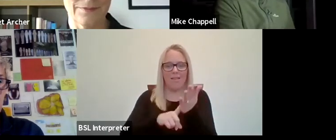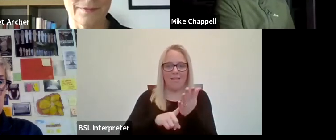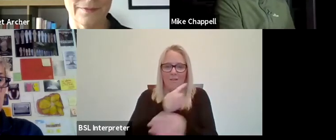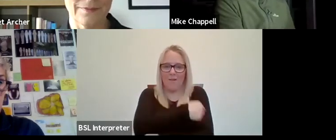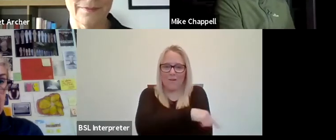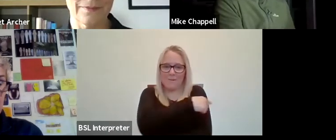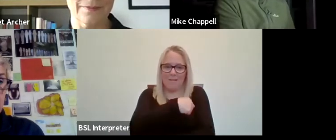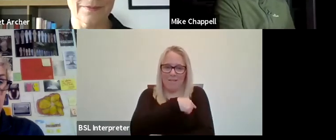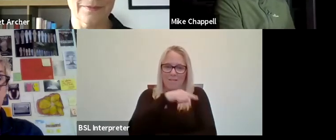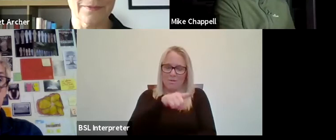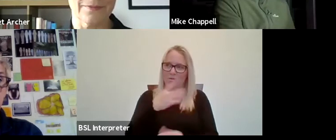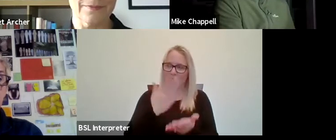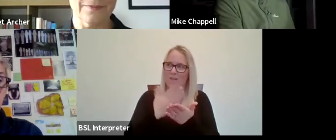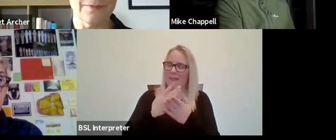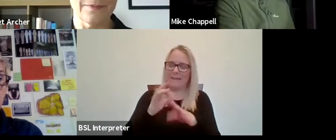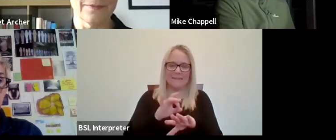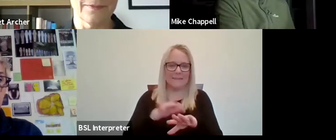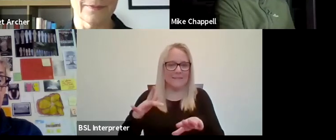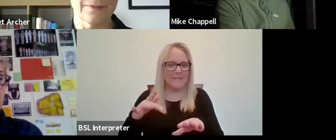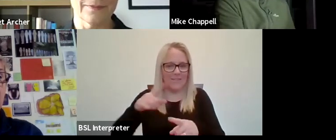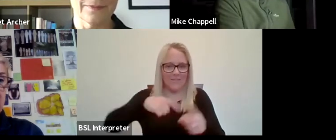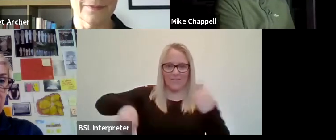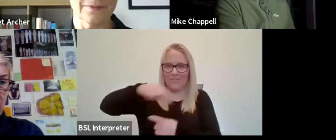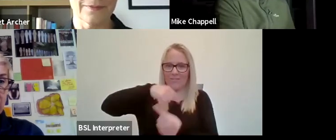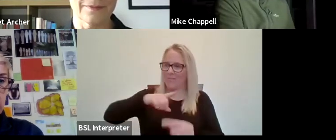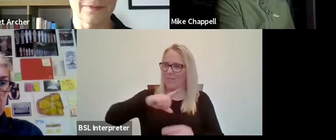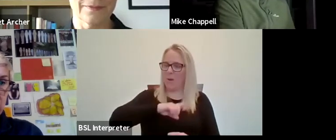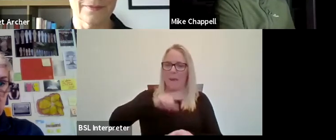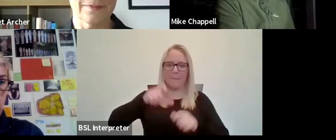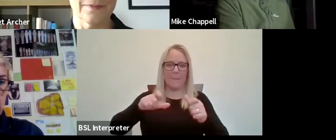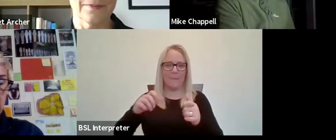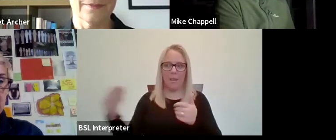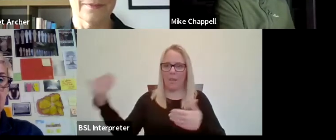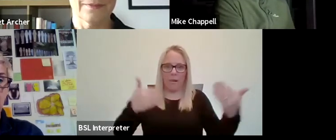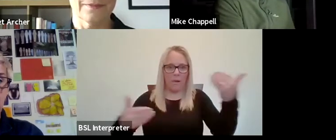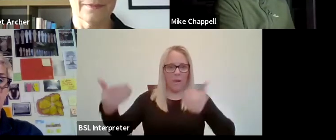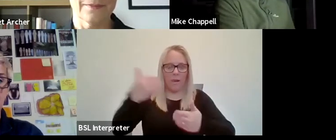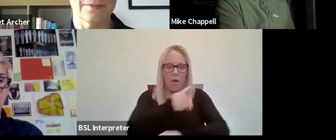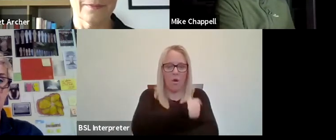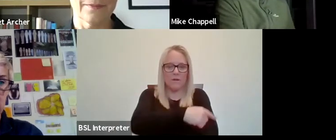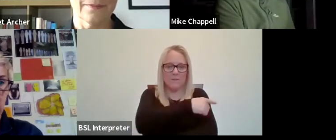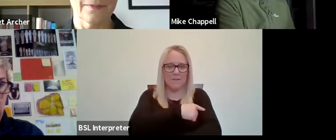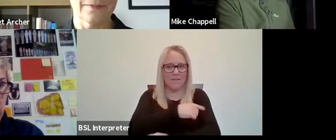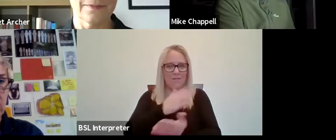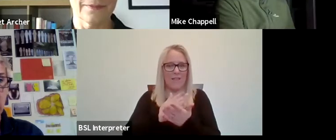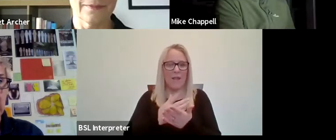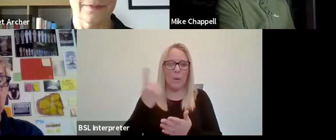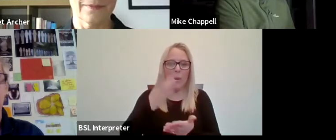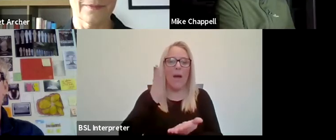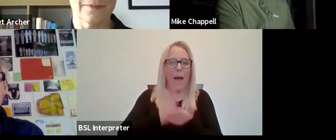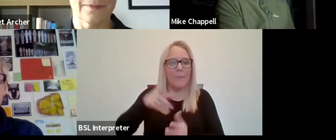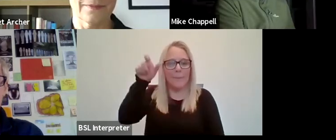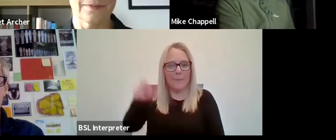to the space as well, in that the vast majority of the people who go there are either patients or people visiting patients. So it's a very